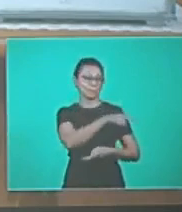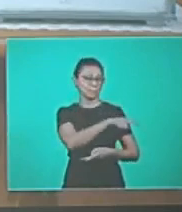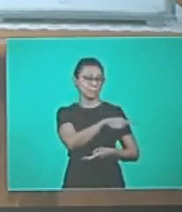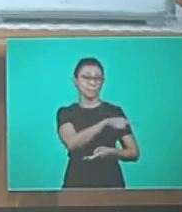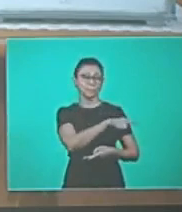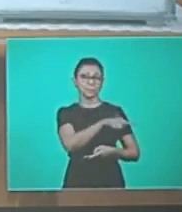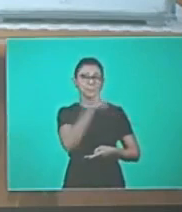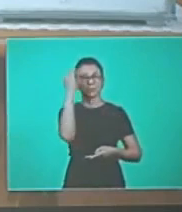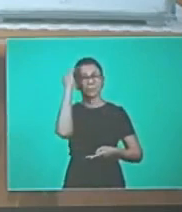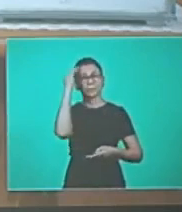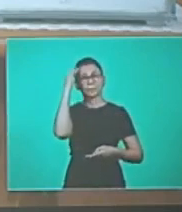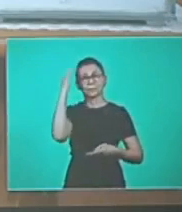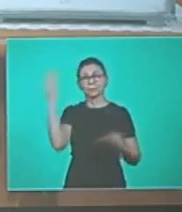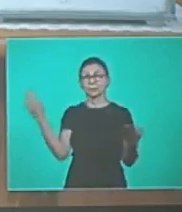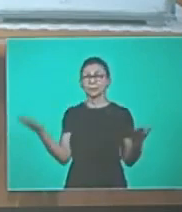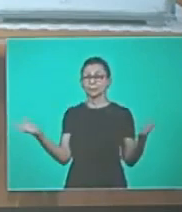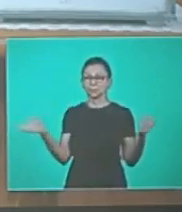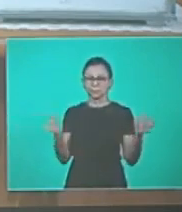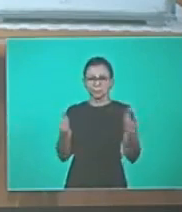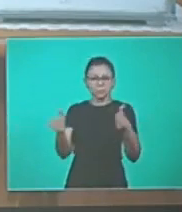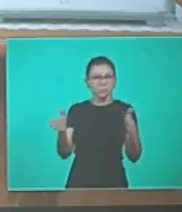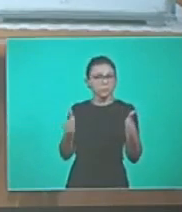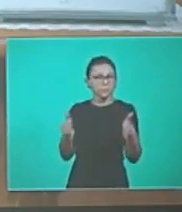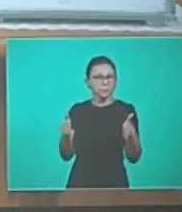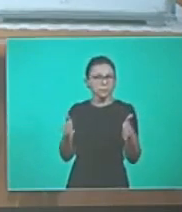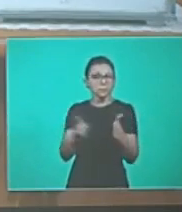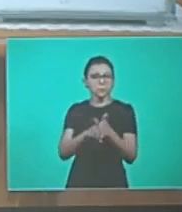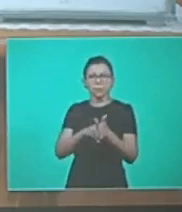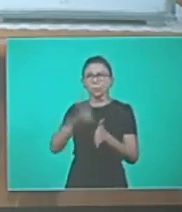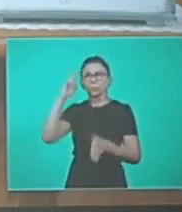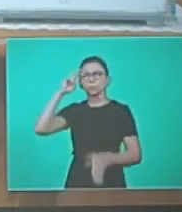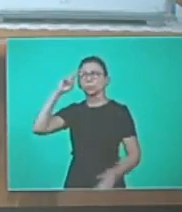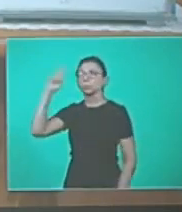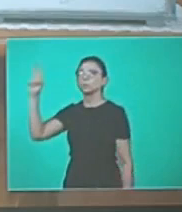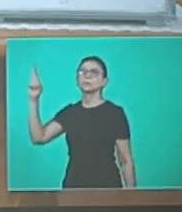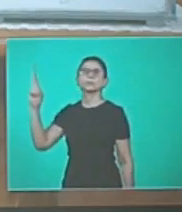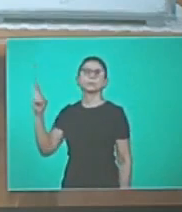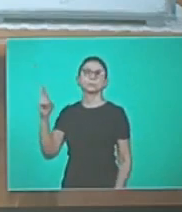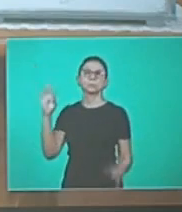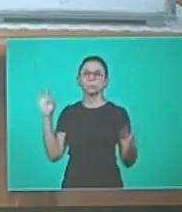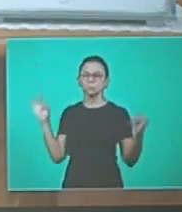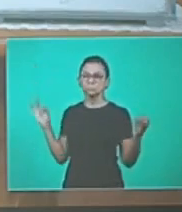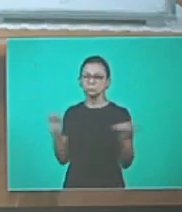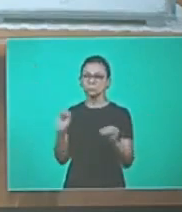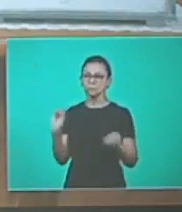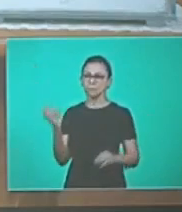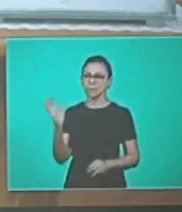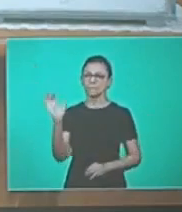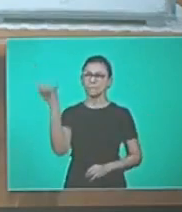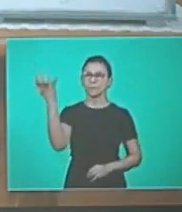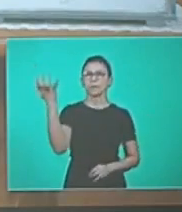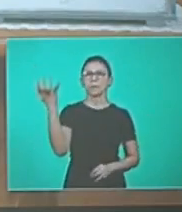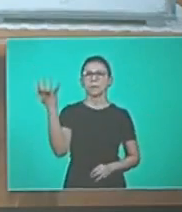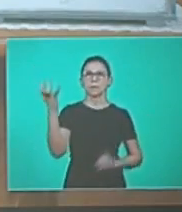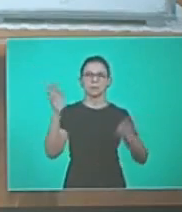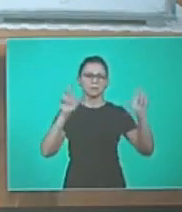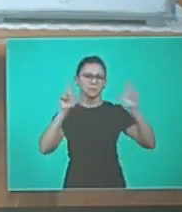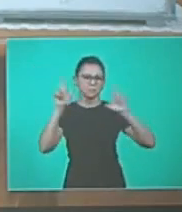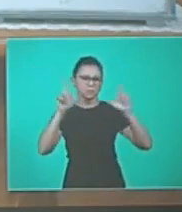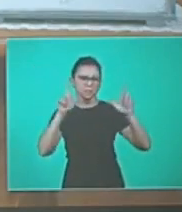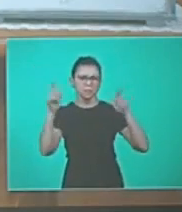understand clearly that we are facing a prophetic moment, and everything that is